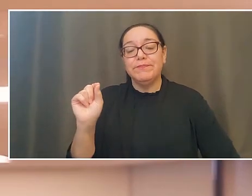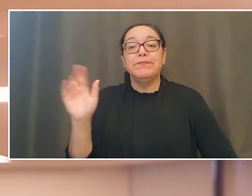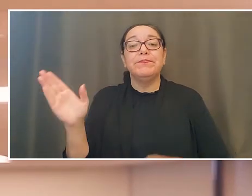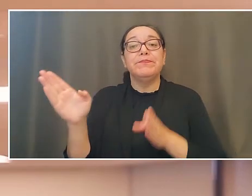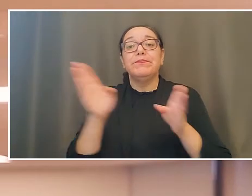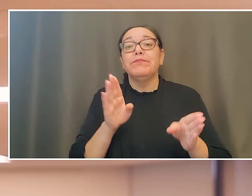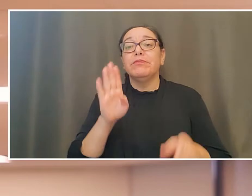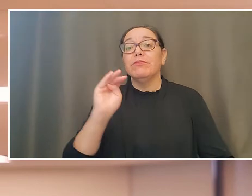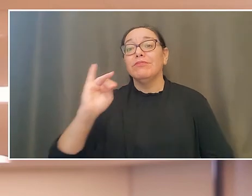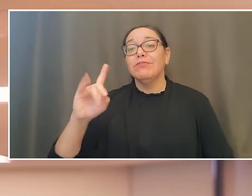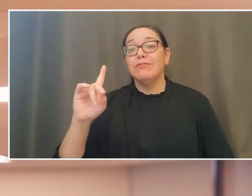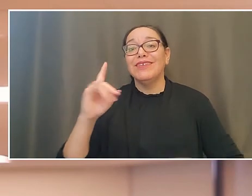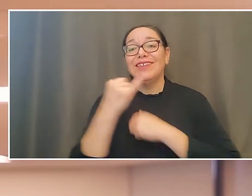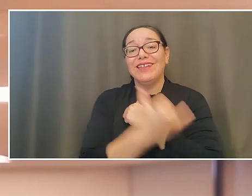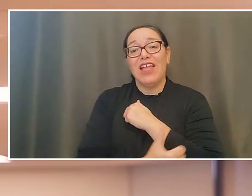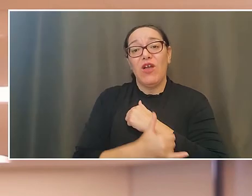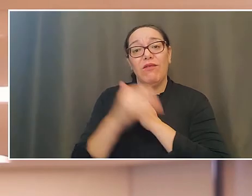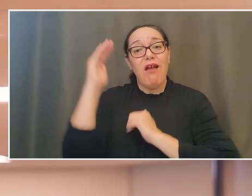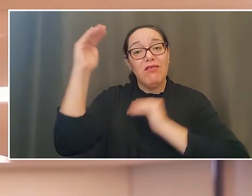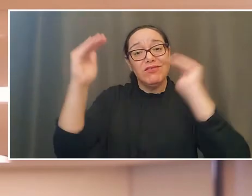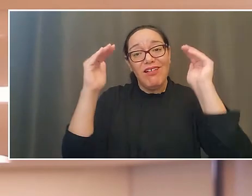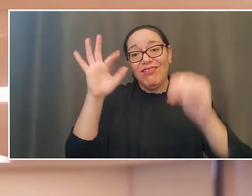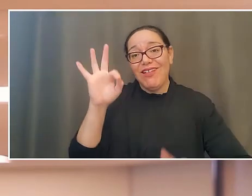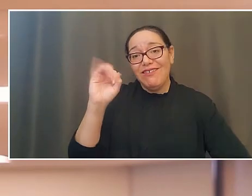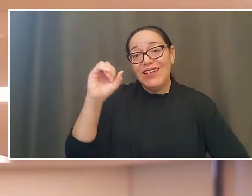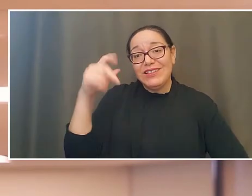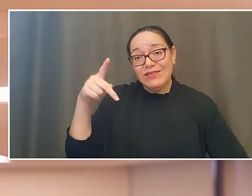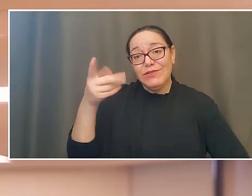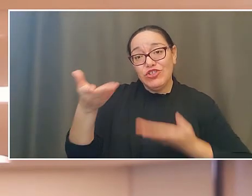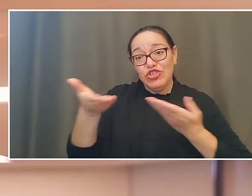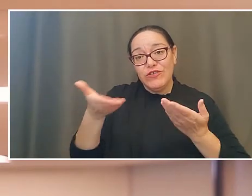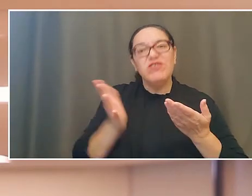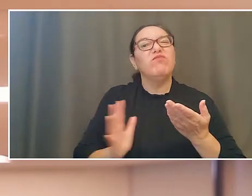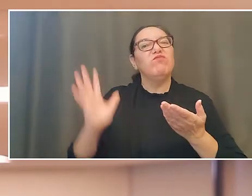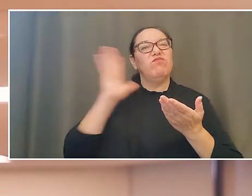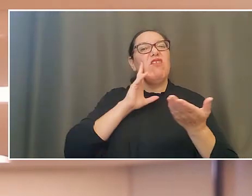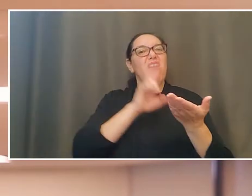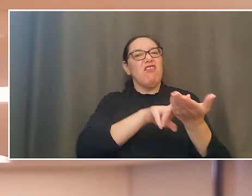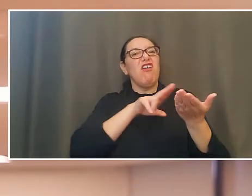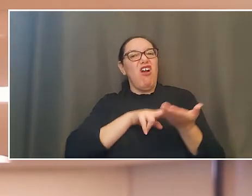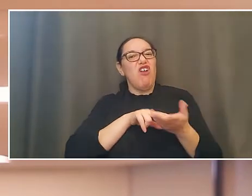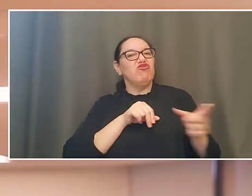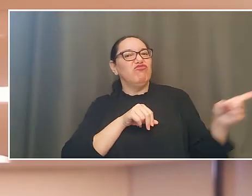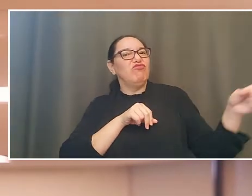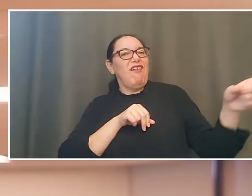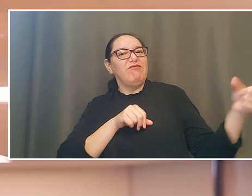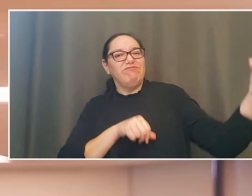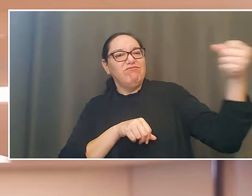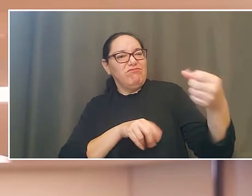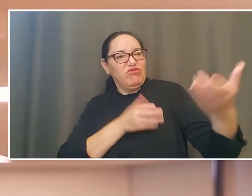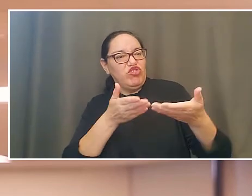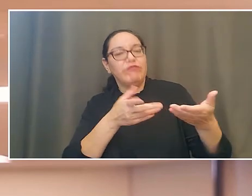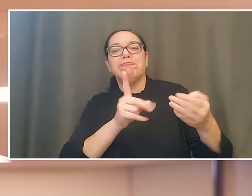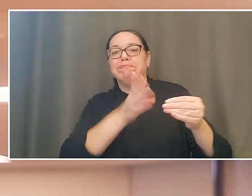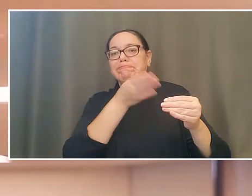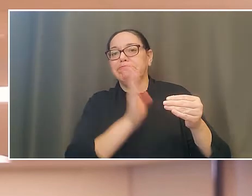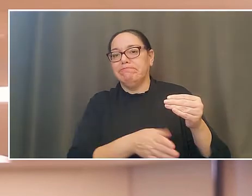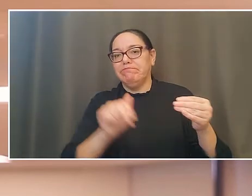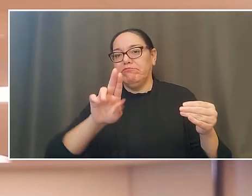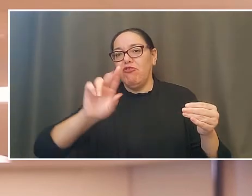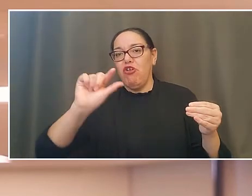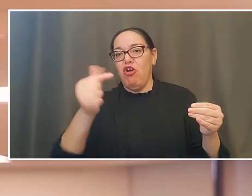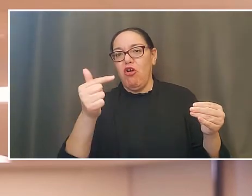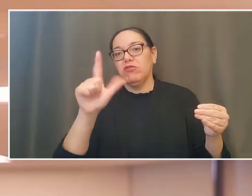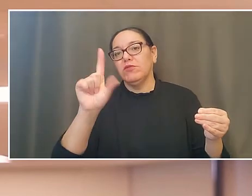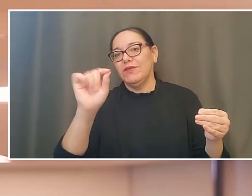Mid-County adult FSP services were formally contracted out, but that ended in August of 2019, and